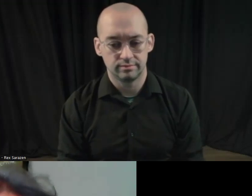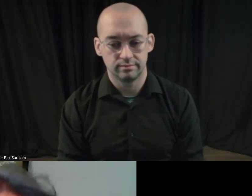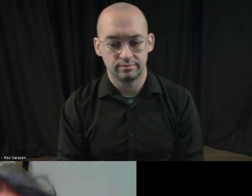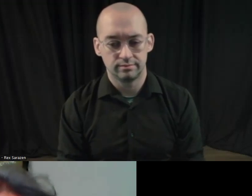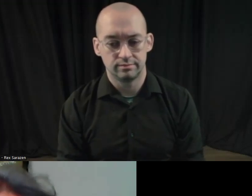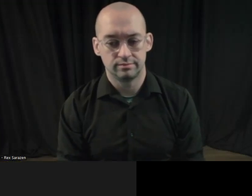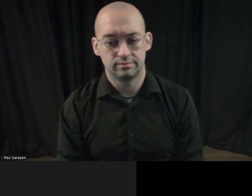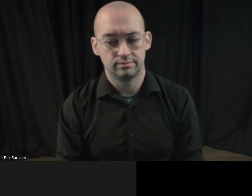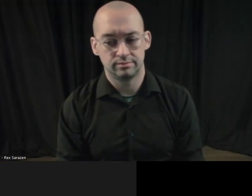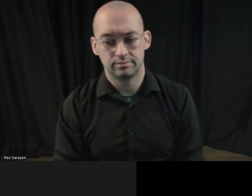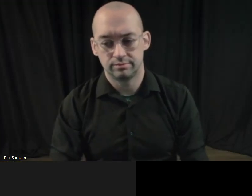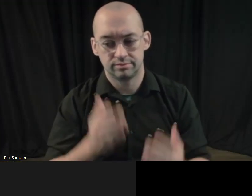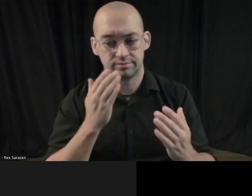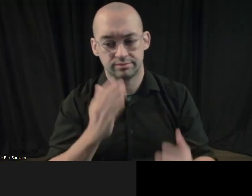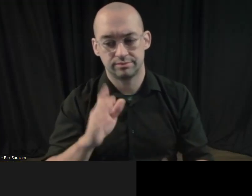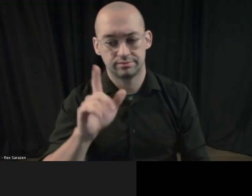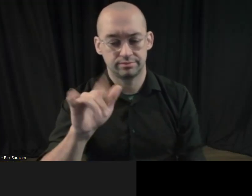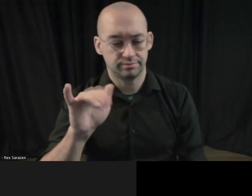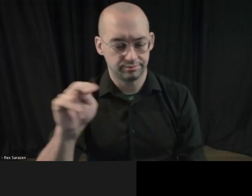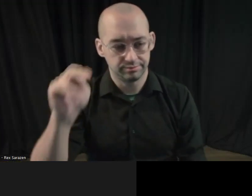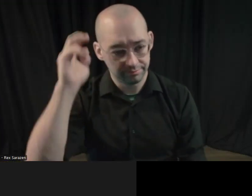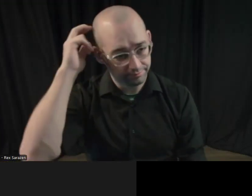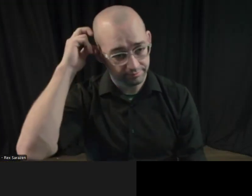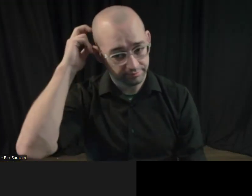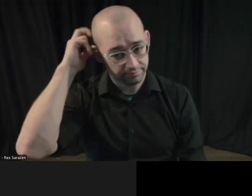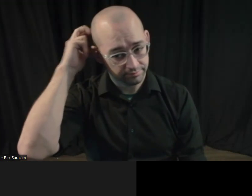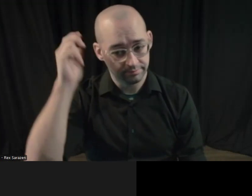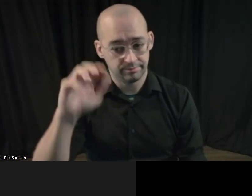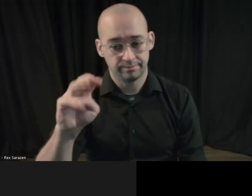All right. Thank you, Lynn. Marty?